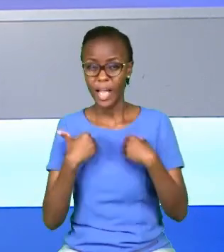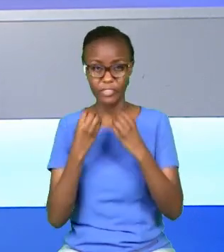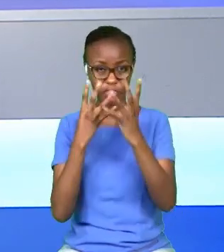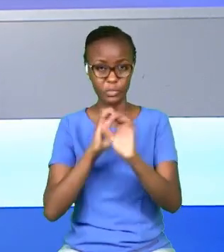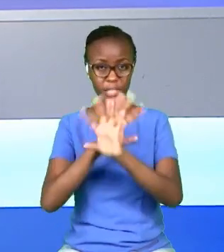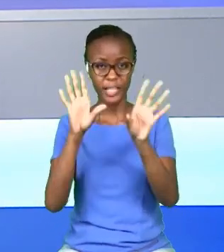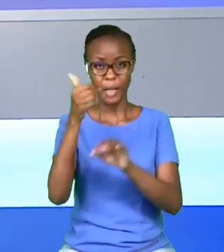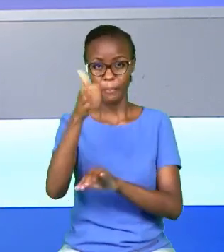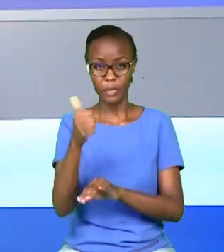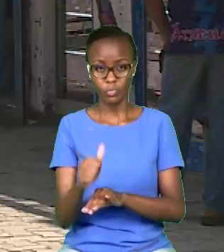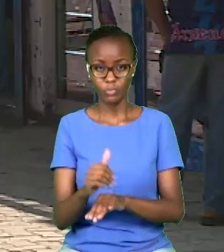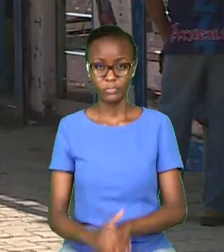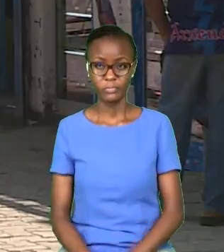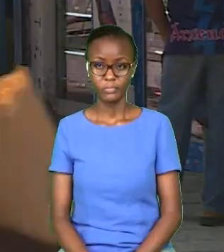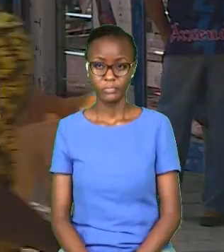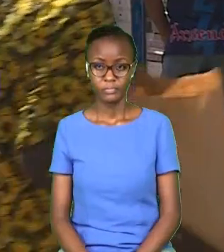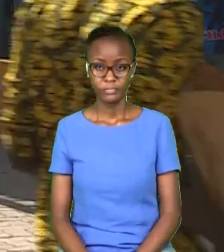files the story.